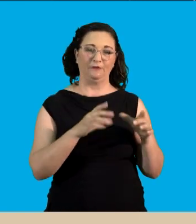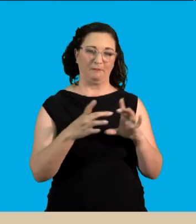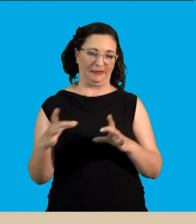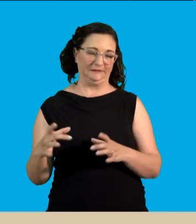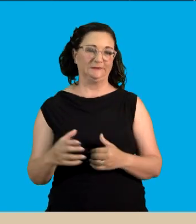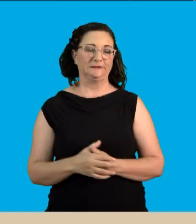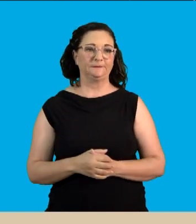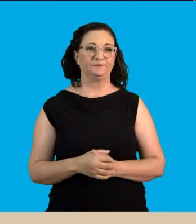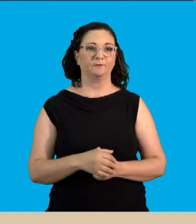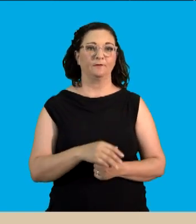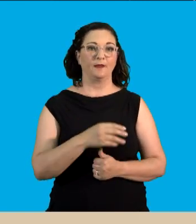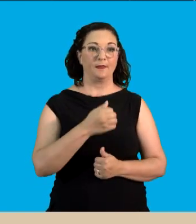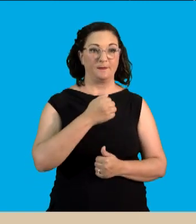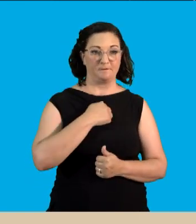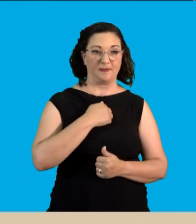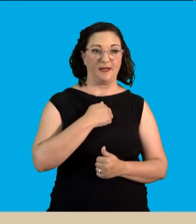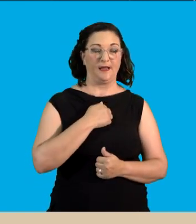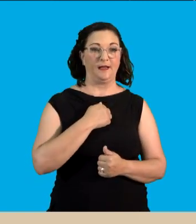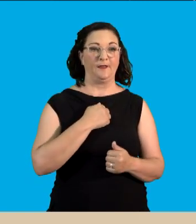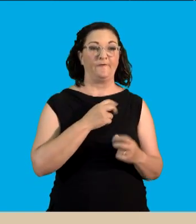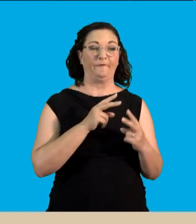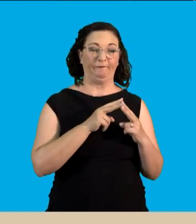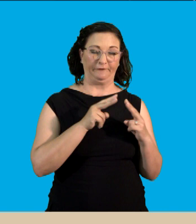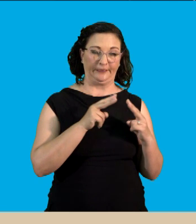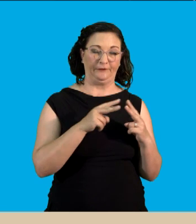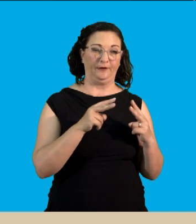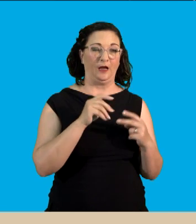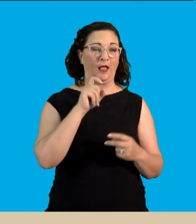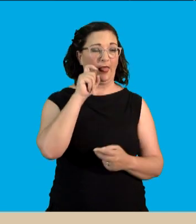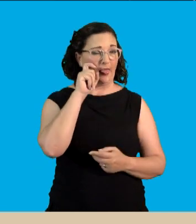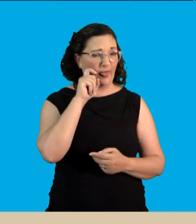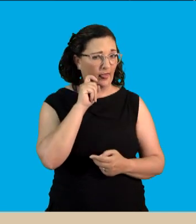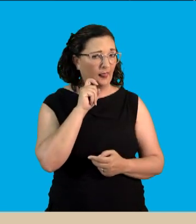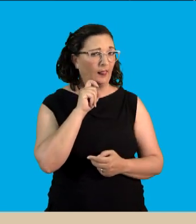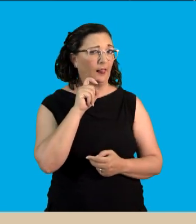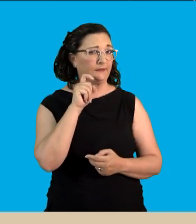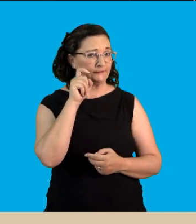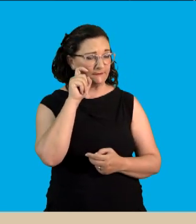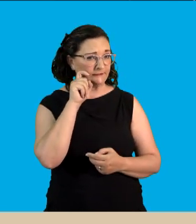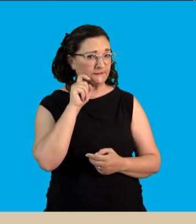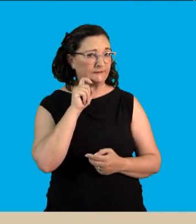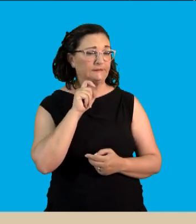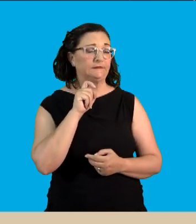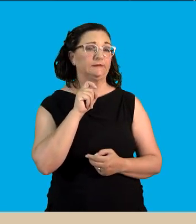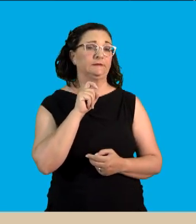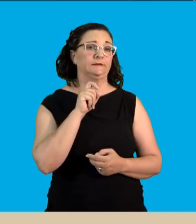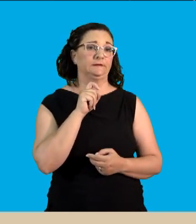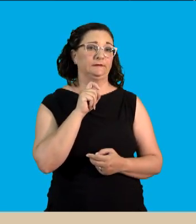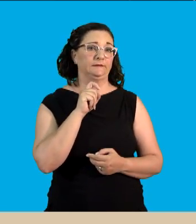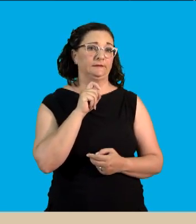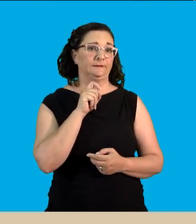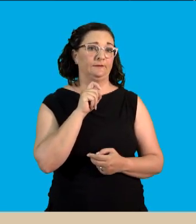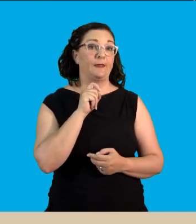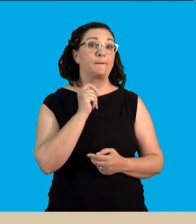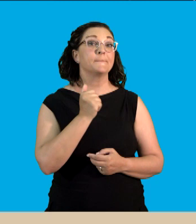of planets. Okay, so my very elderly, so this will be elderly,